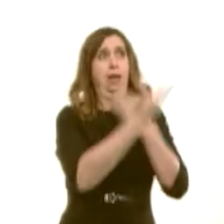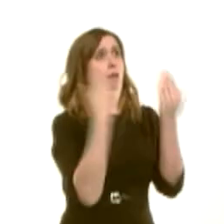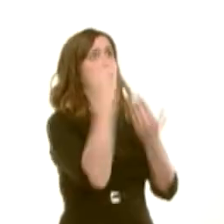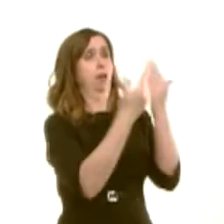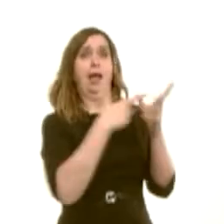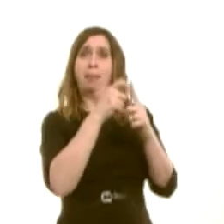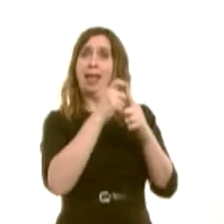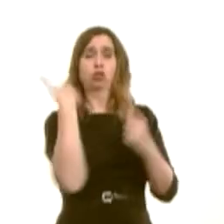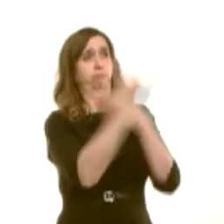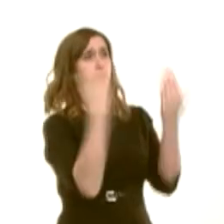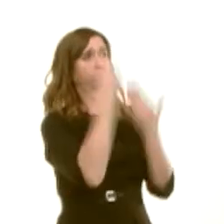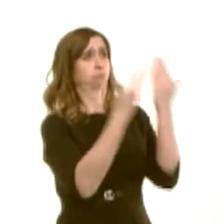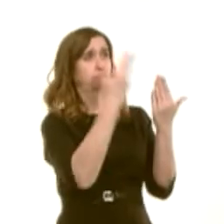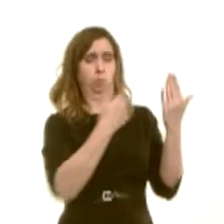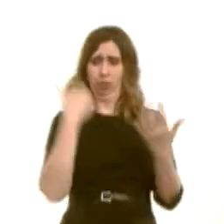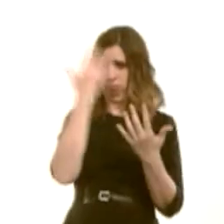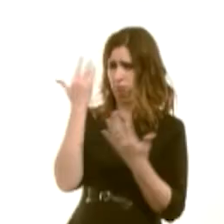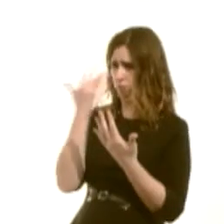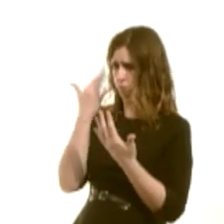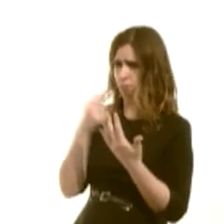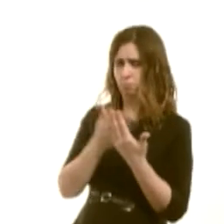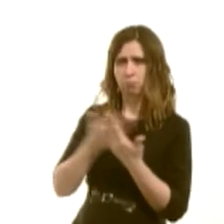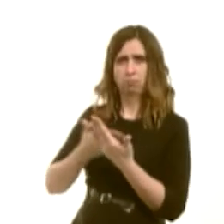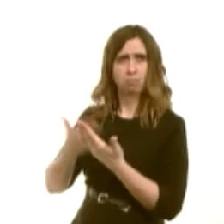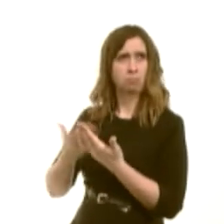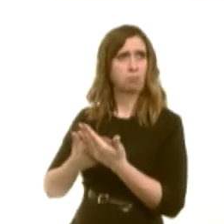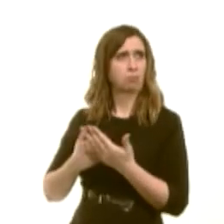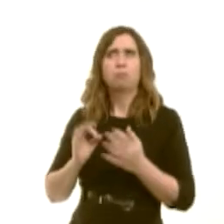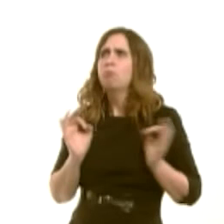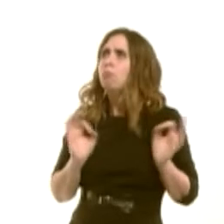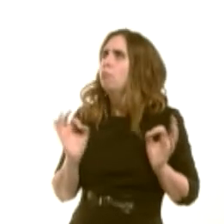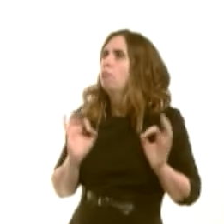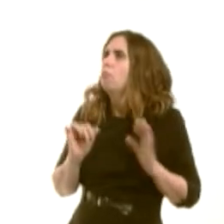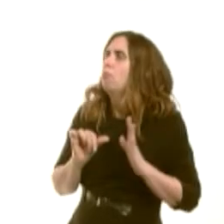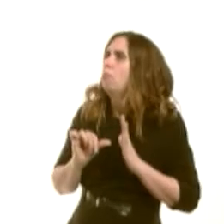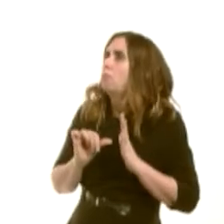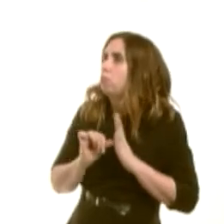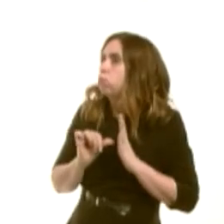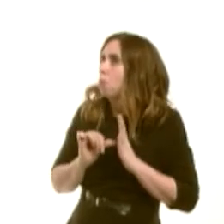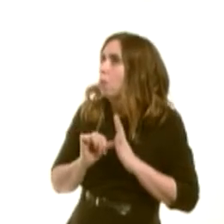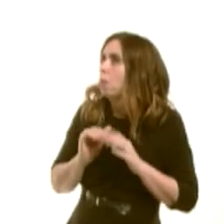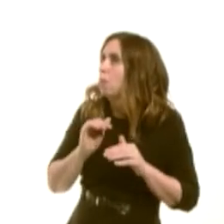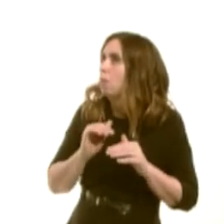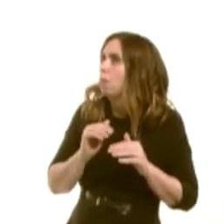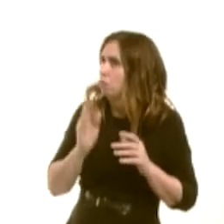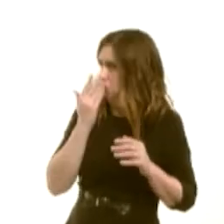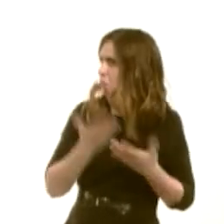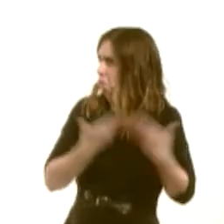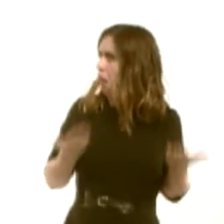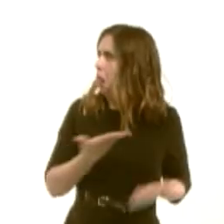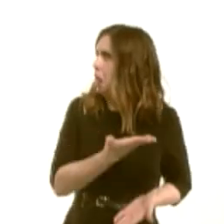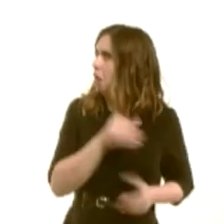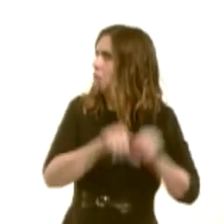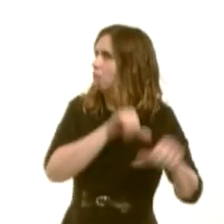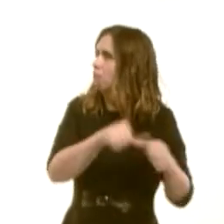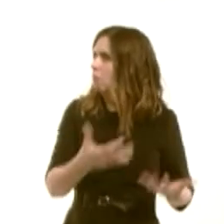at present. I don't see any evidence to say that there is any problem about the fairness of that situation. Susie